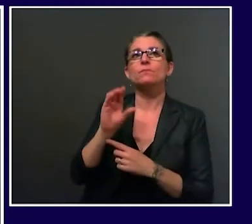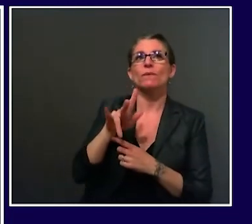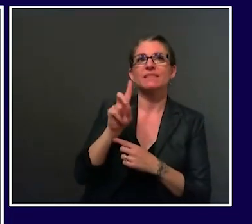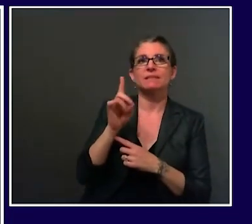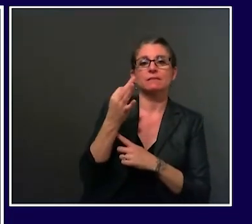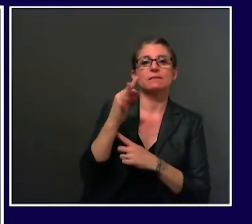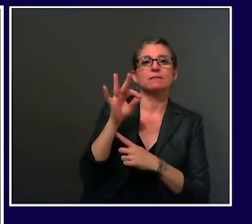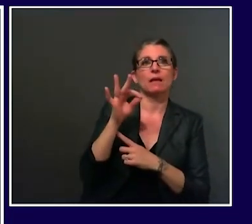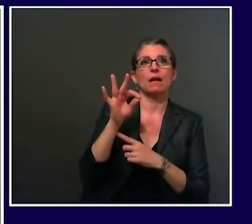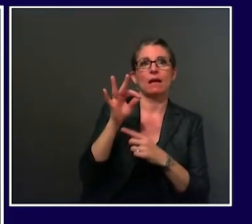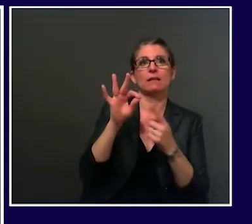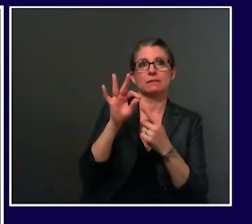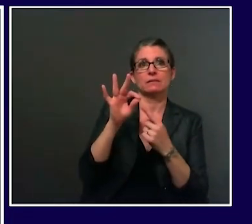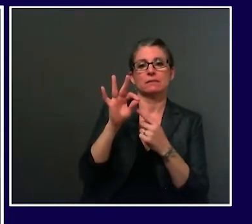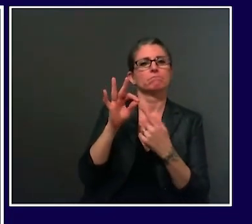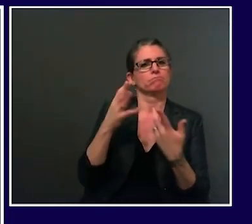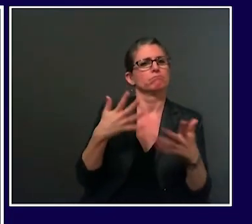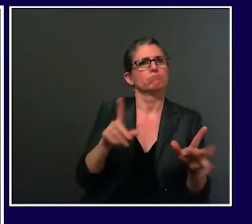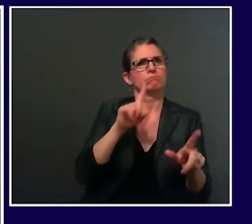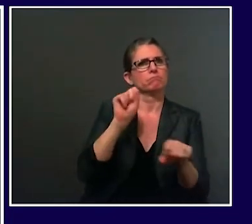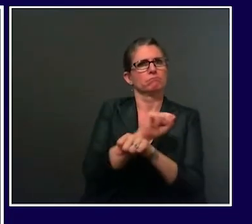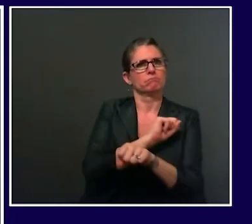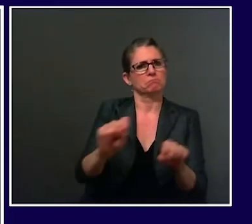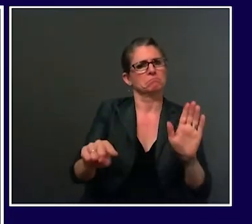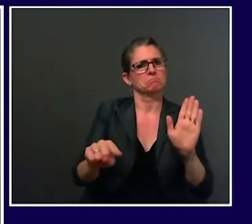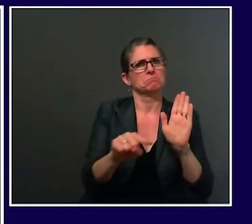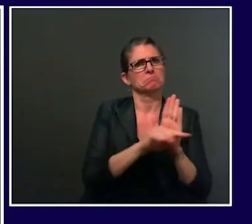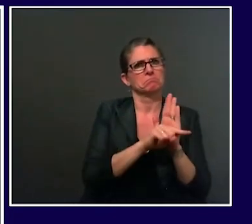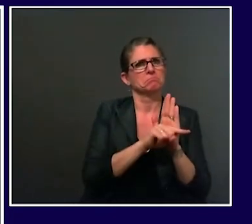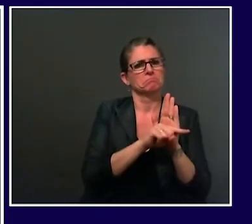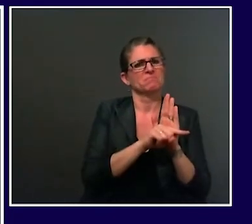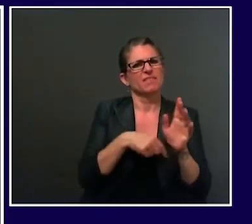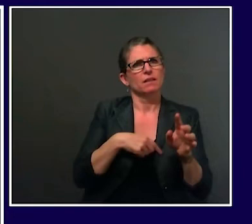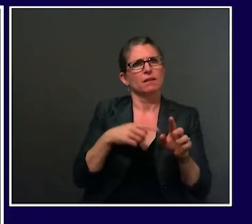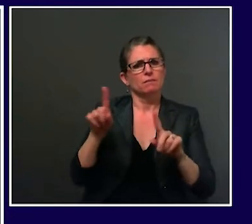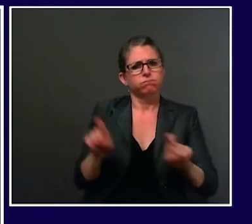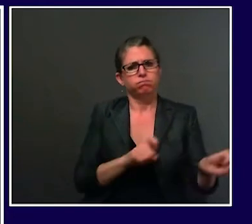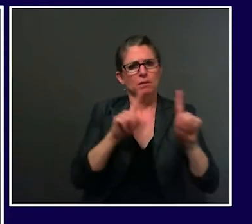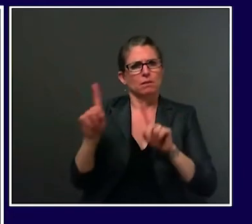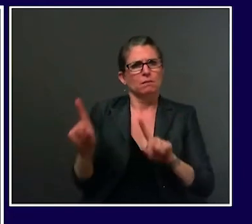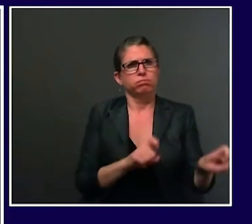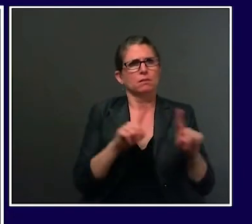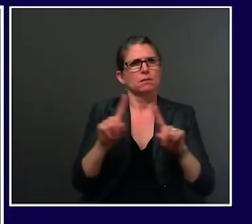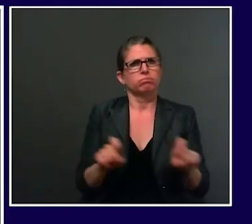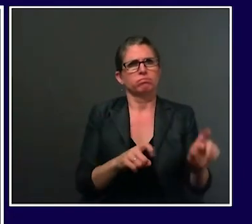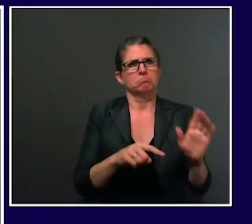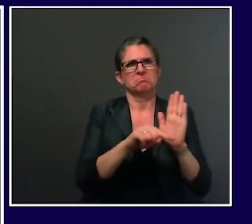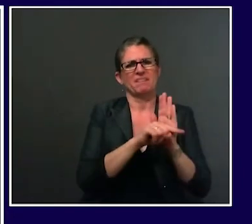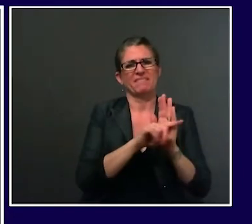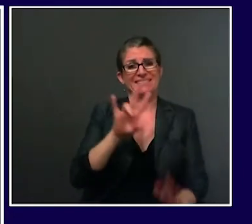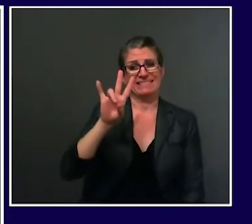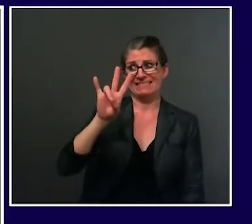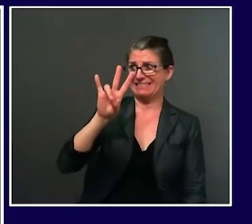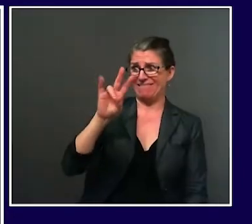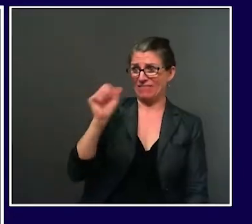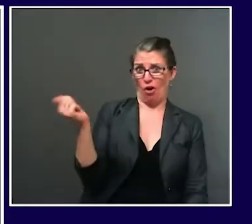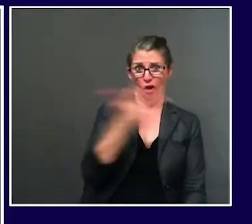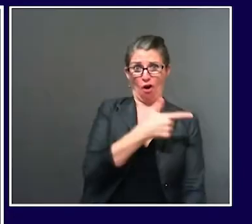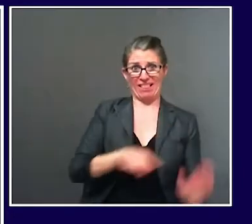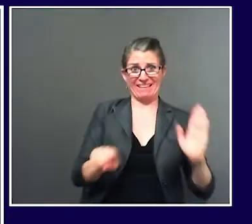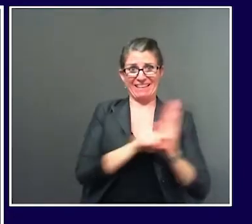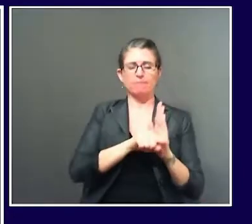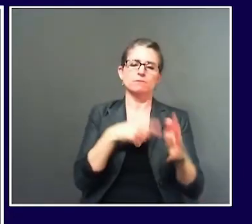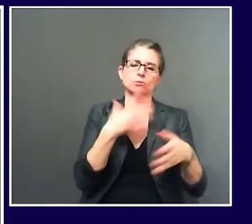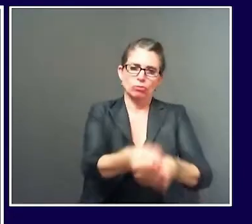of individual samples who were tested. Negative results are ones you can take to the bank. So we're not worried that this